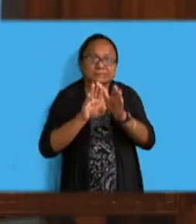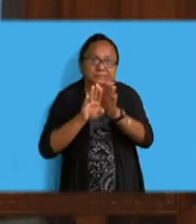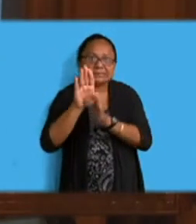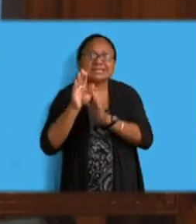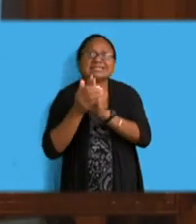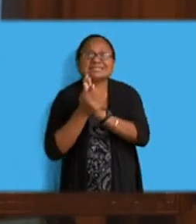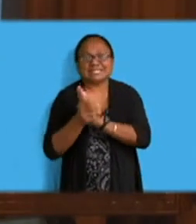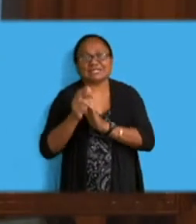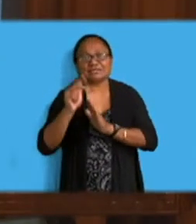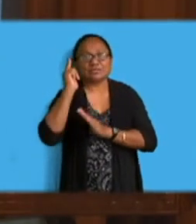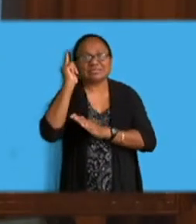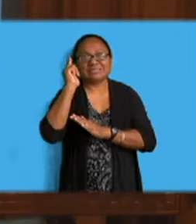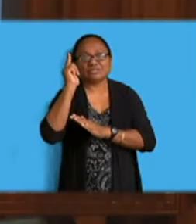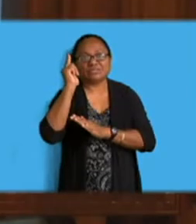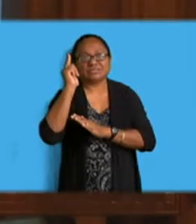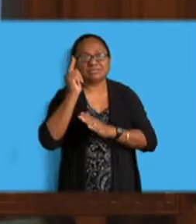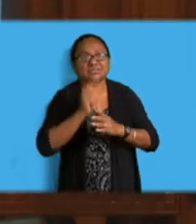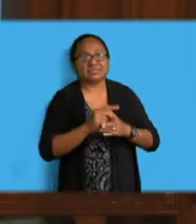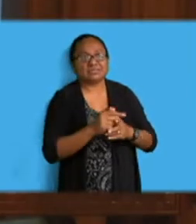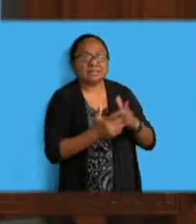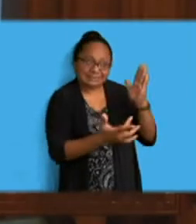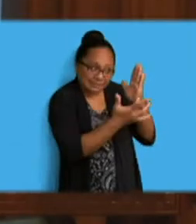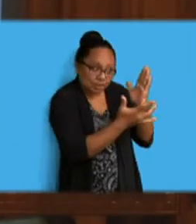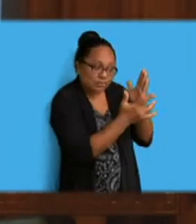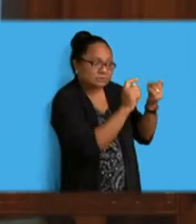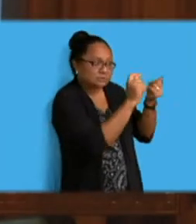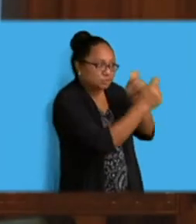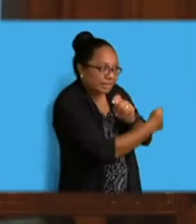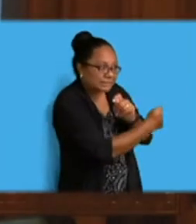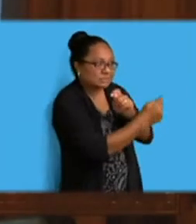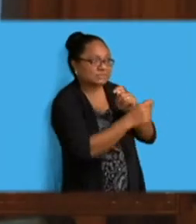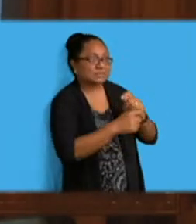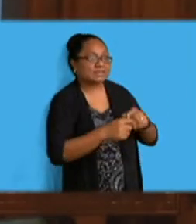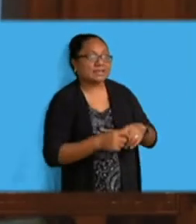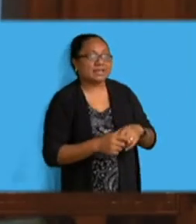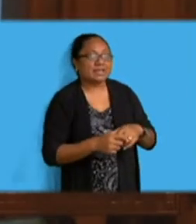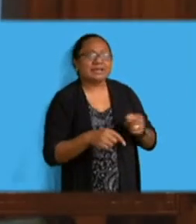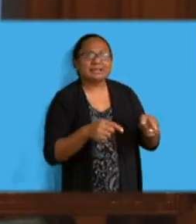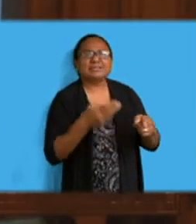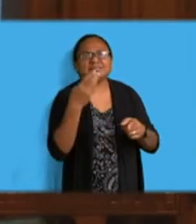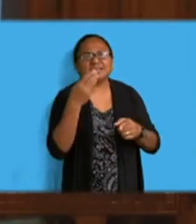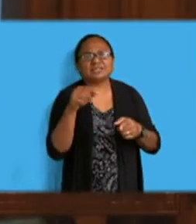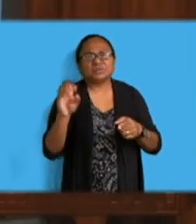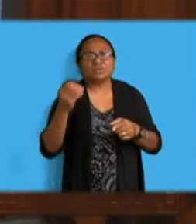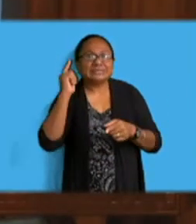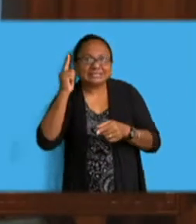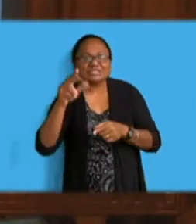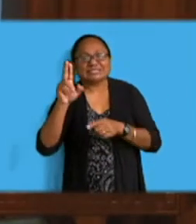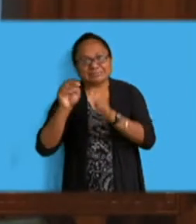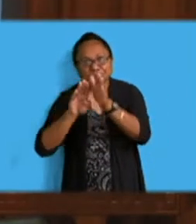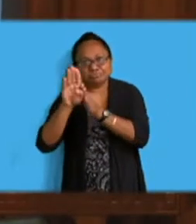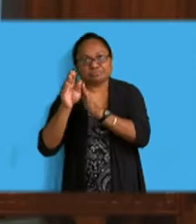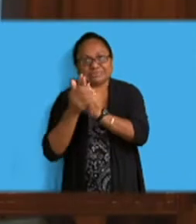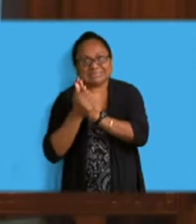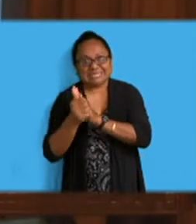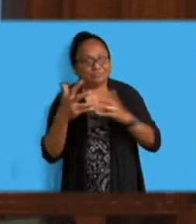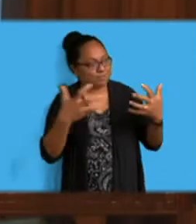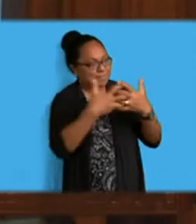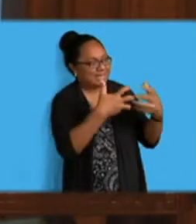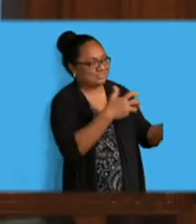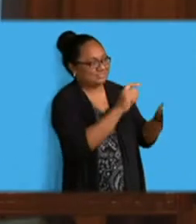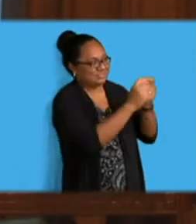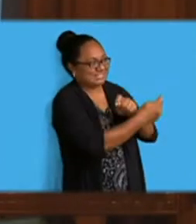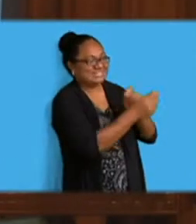of our teachers. There are technology changing, there are skills, soft skills that our teachers need to acquire, and it is in this regard